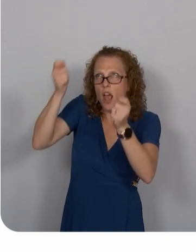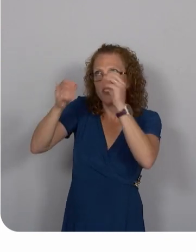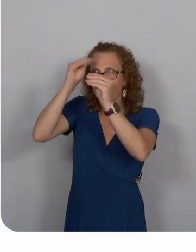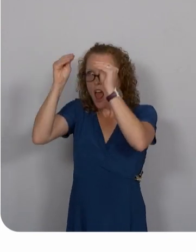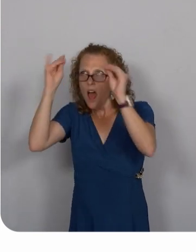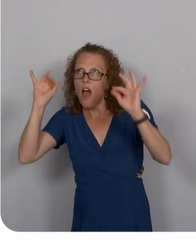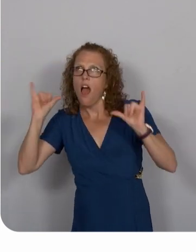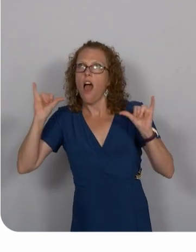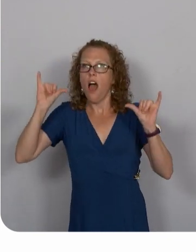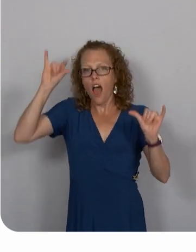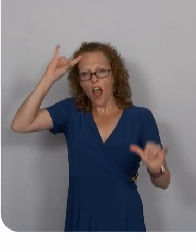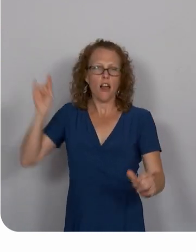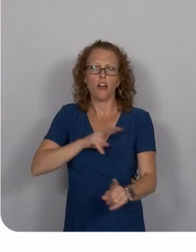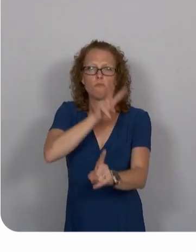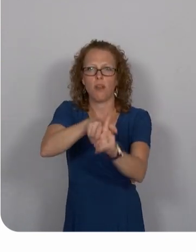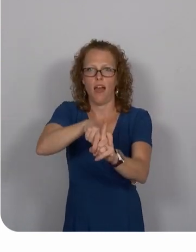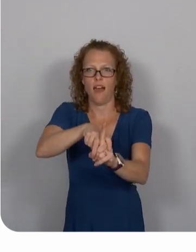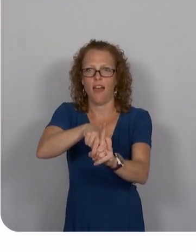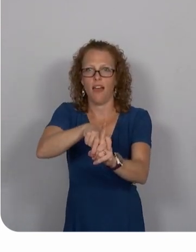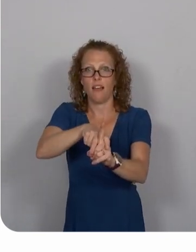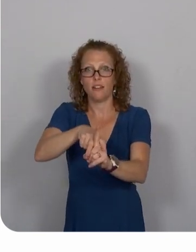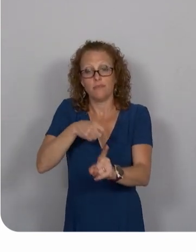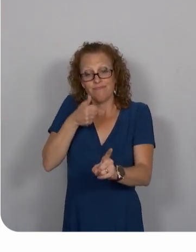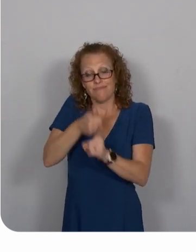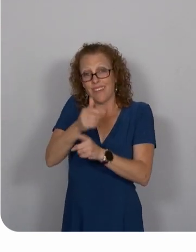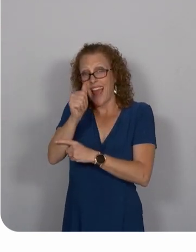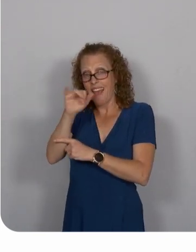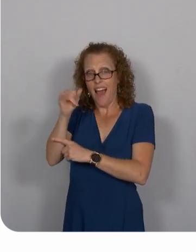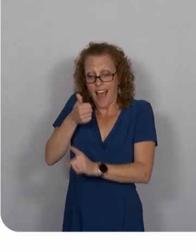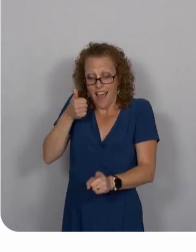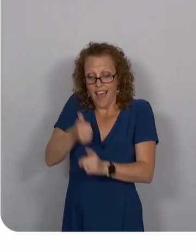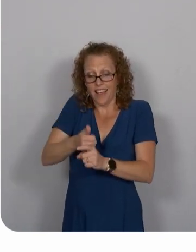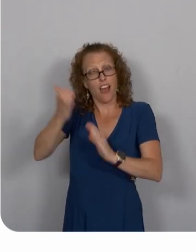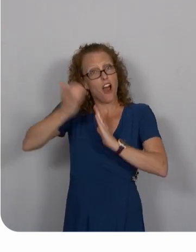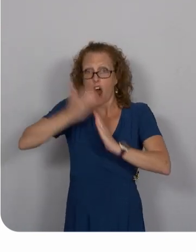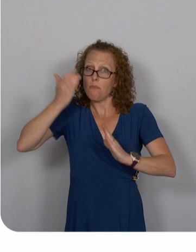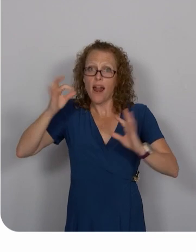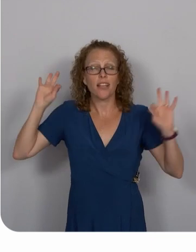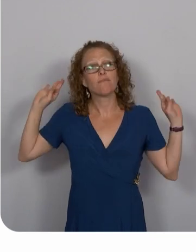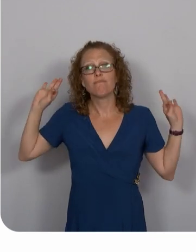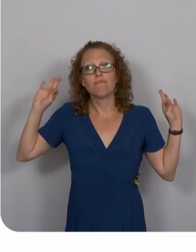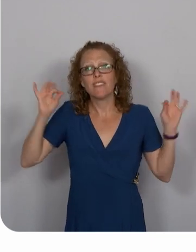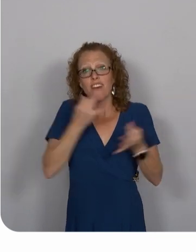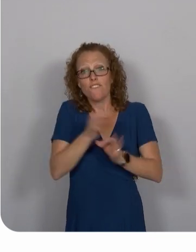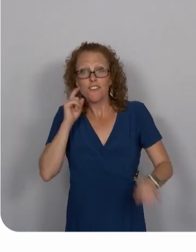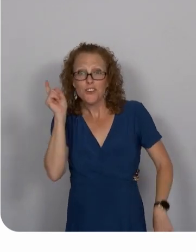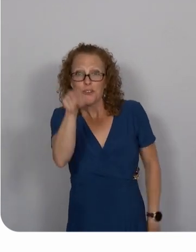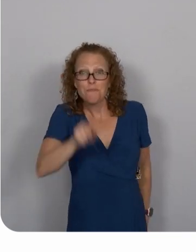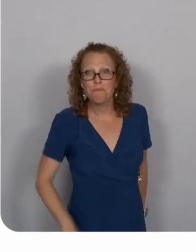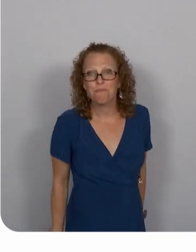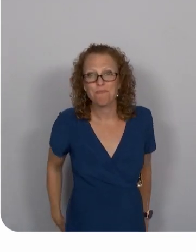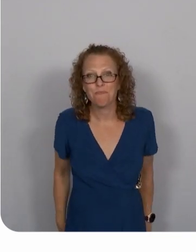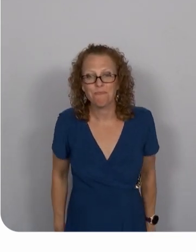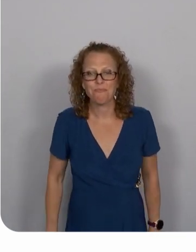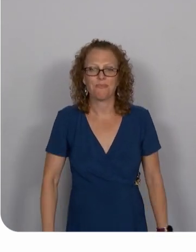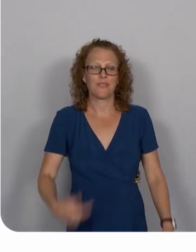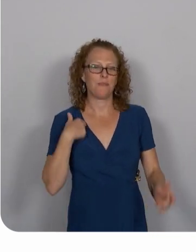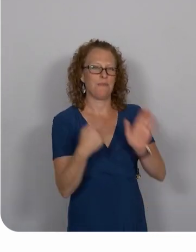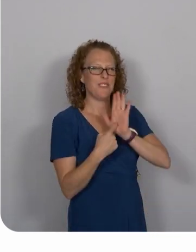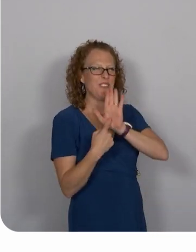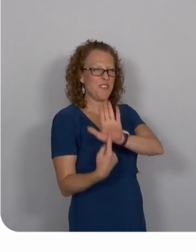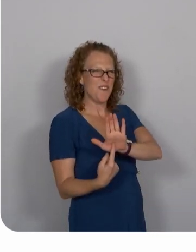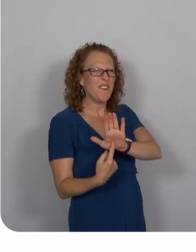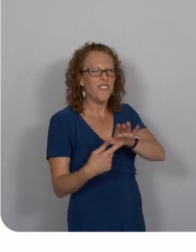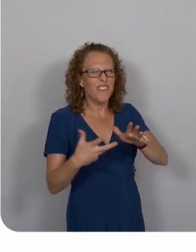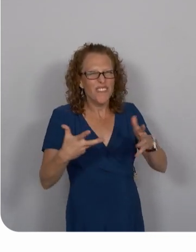useful information. And it does it all on the go, hands-free. Yeah. Let me share with you